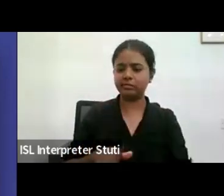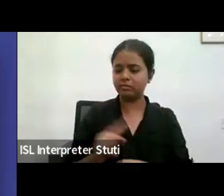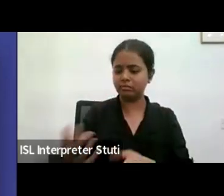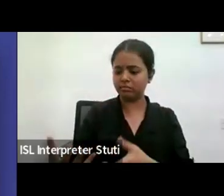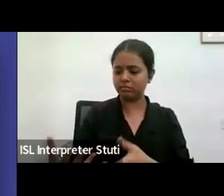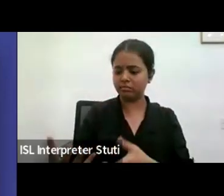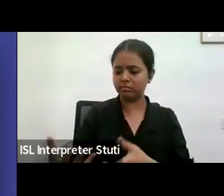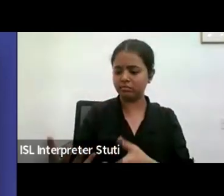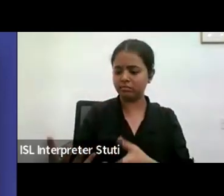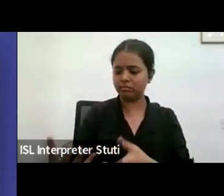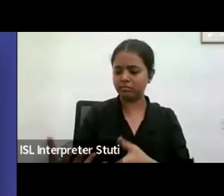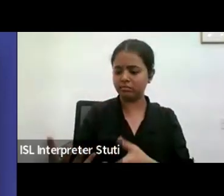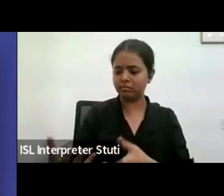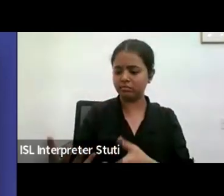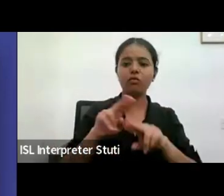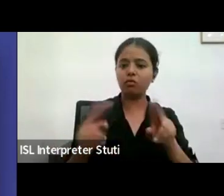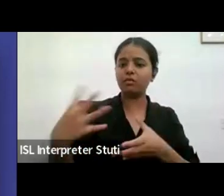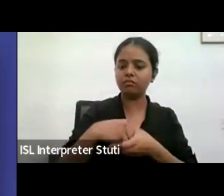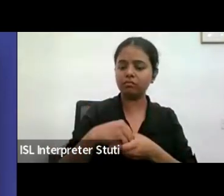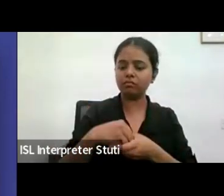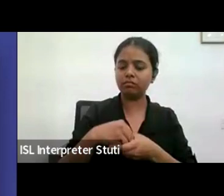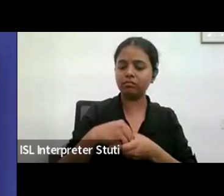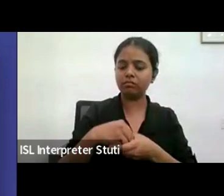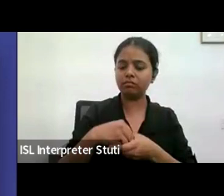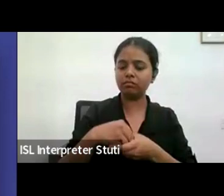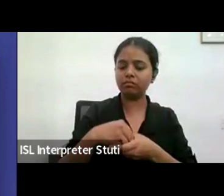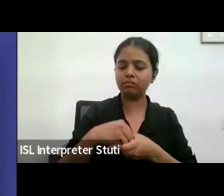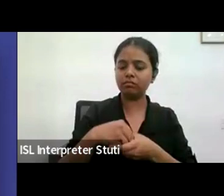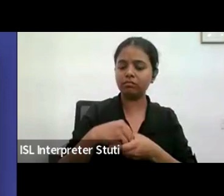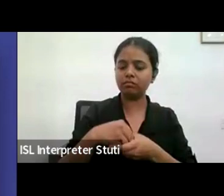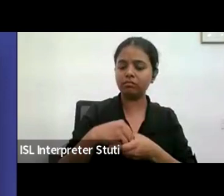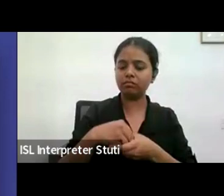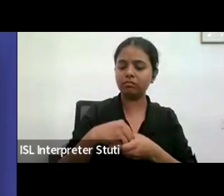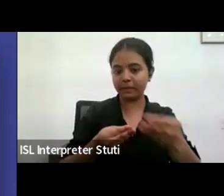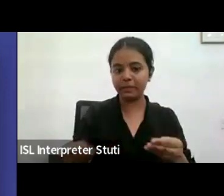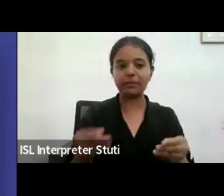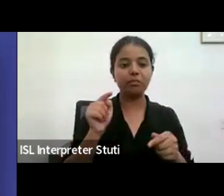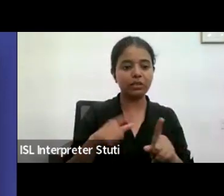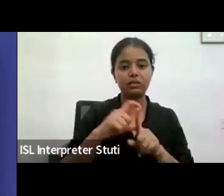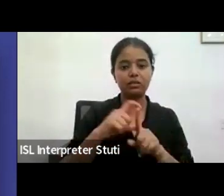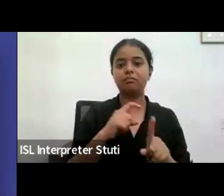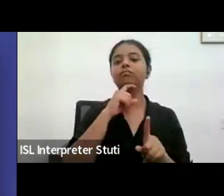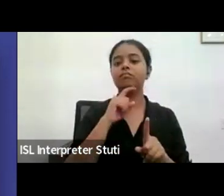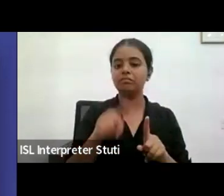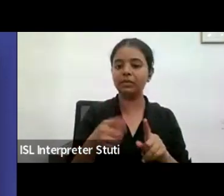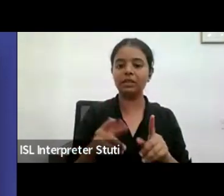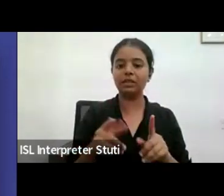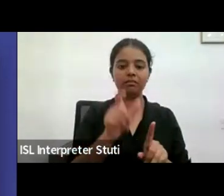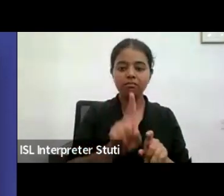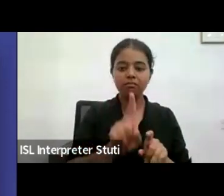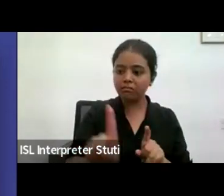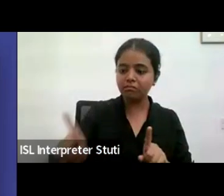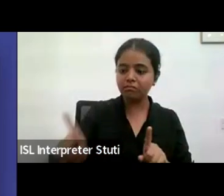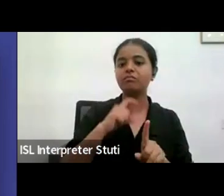equality of opportunity, respect for inherent dignity, individual autonomy, the freedom to make one's own